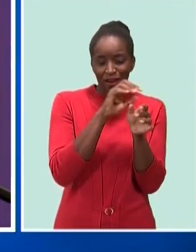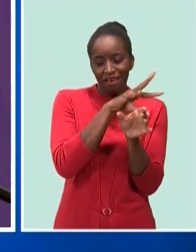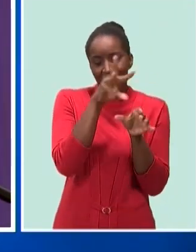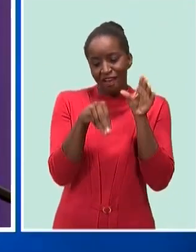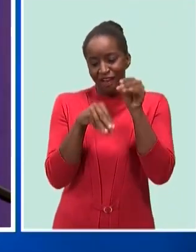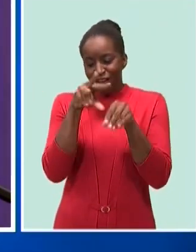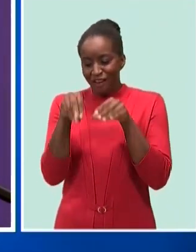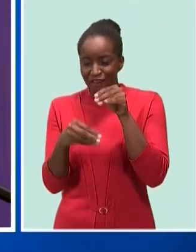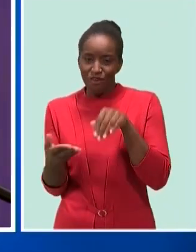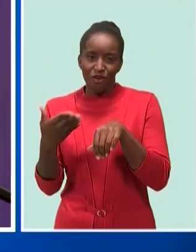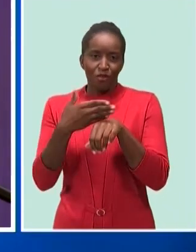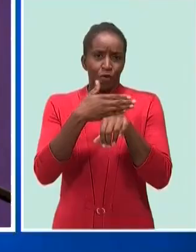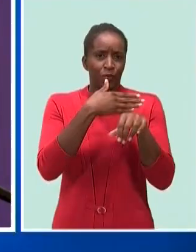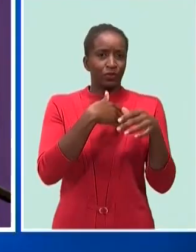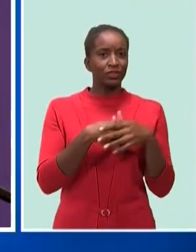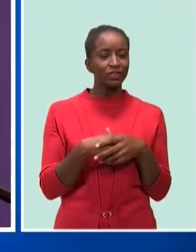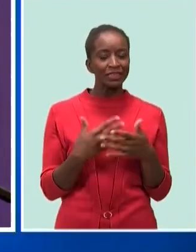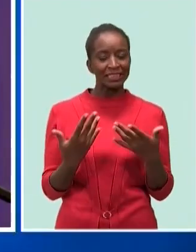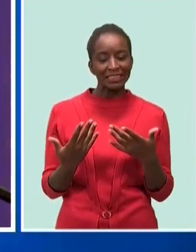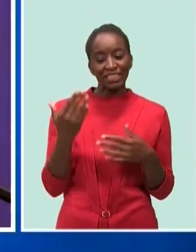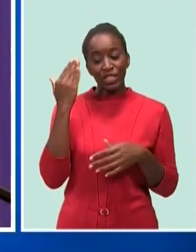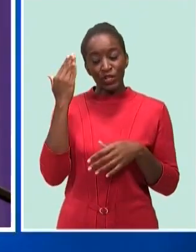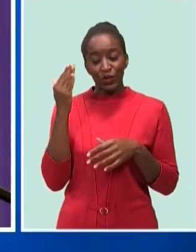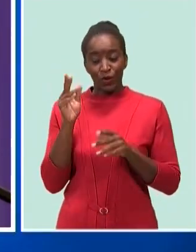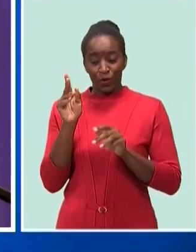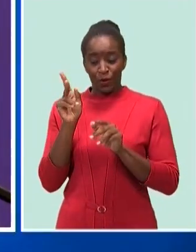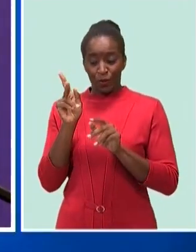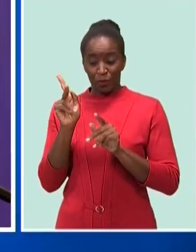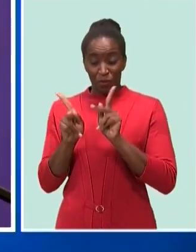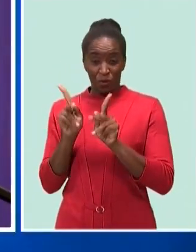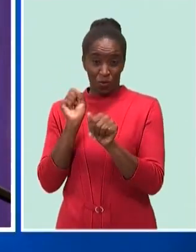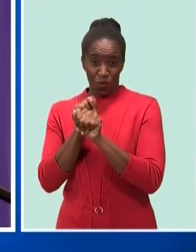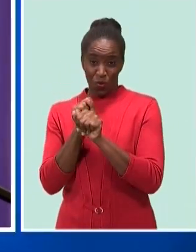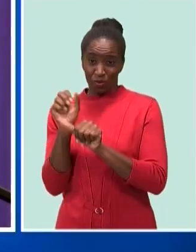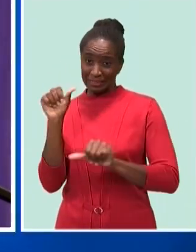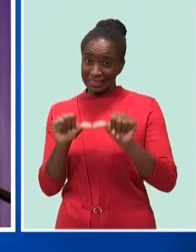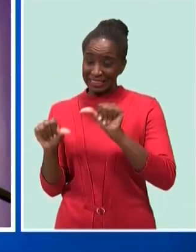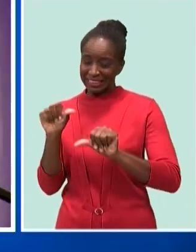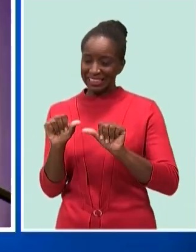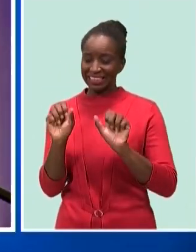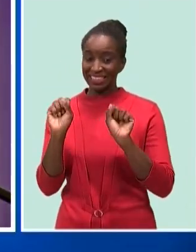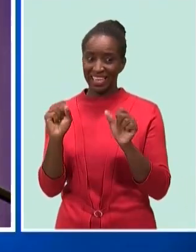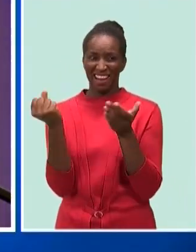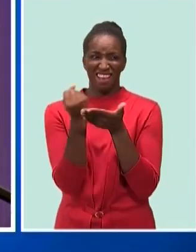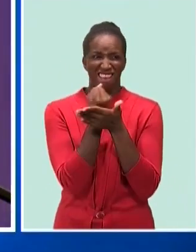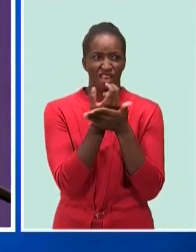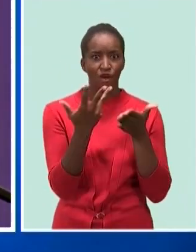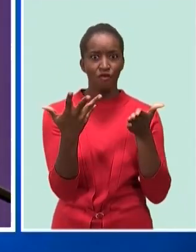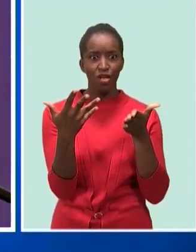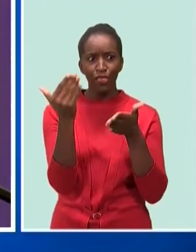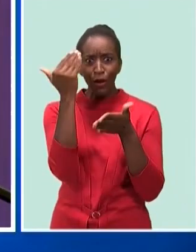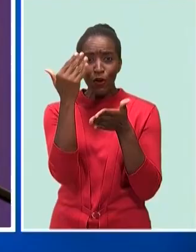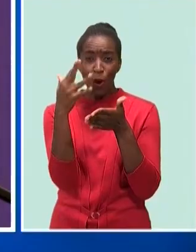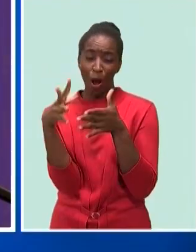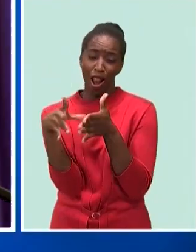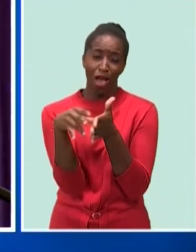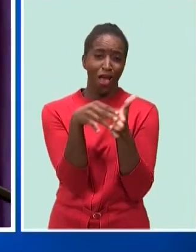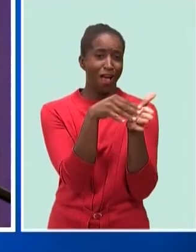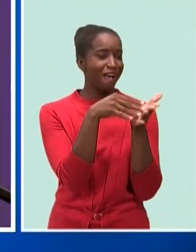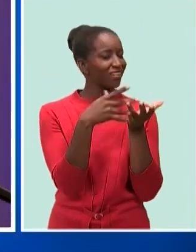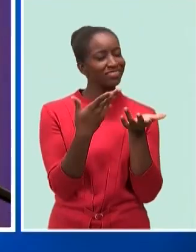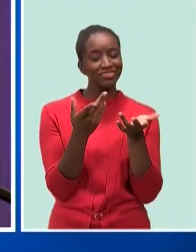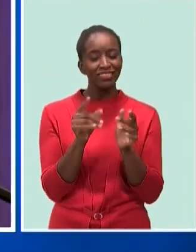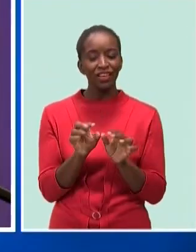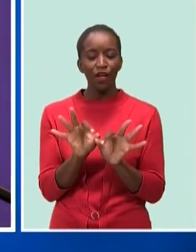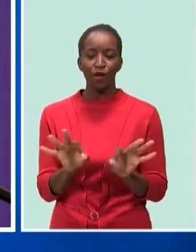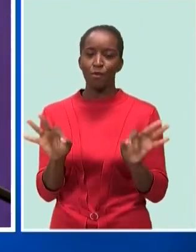being a scientist, which is you can't always be up to date with the content. So you have to have certain central special skills.